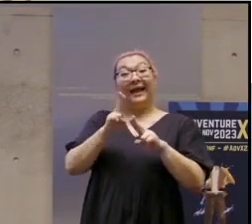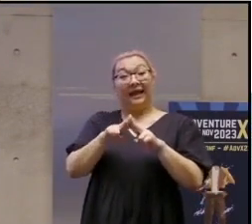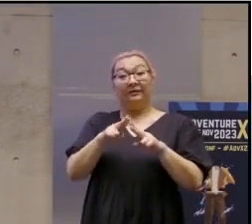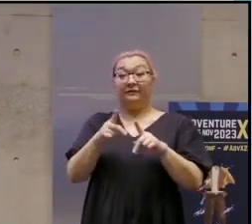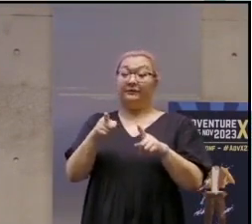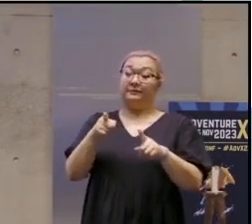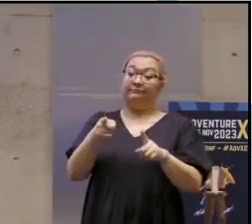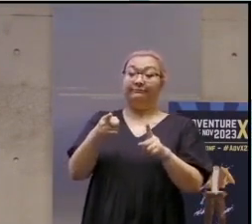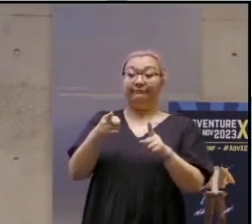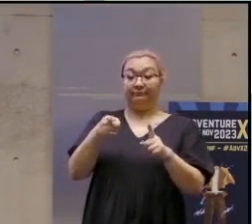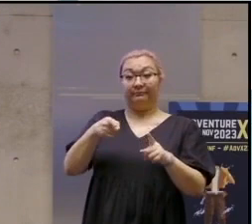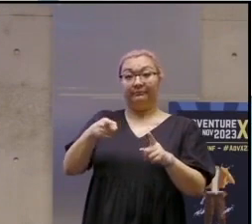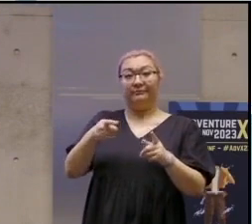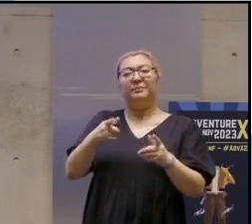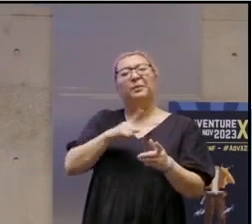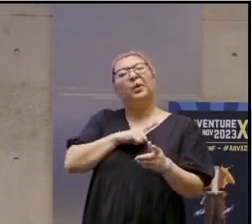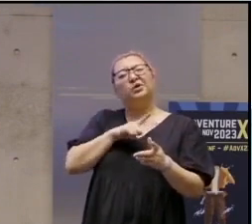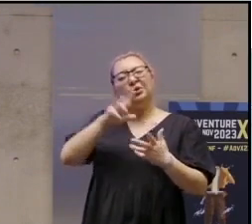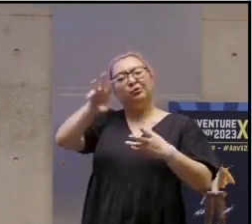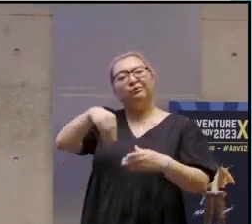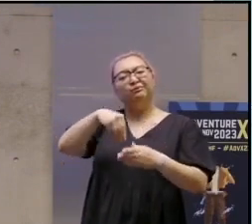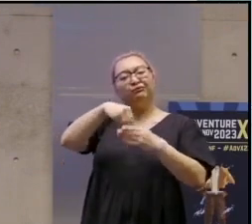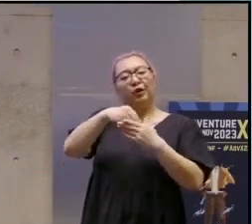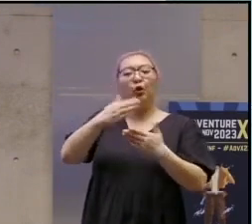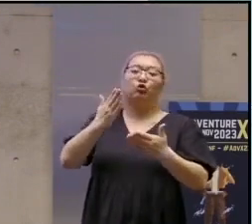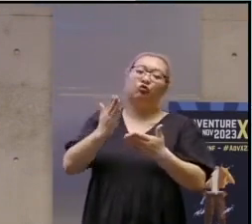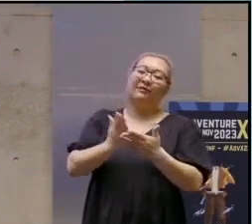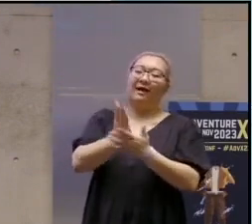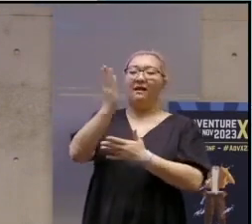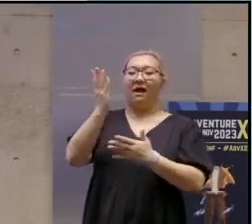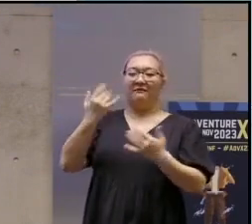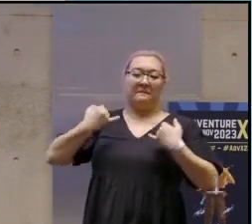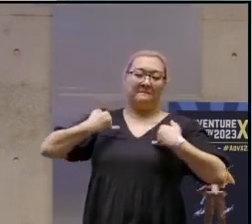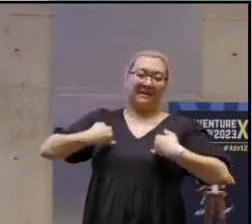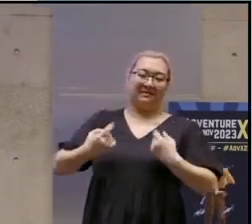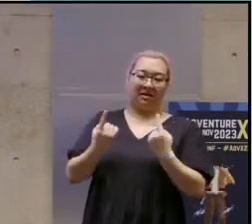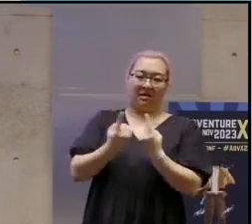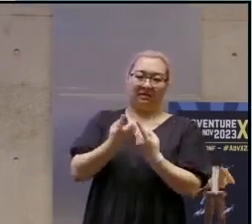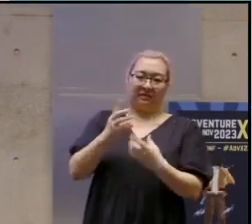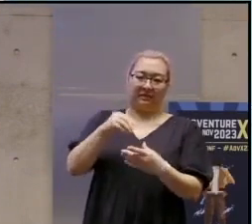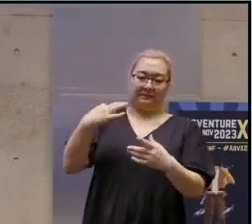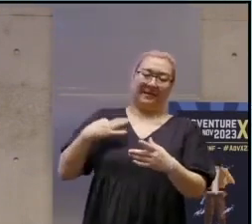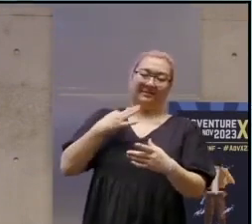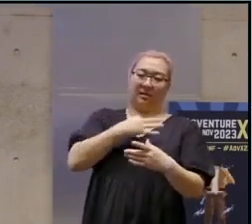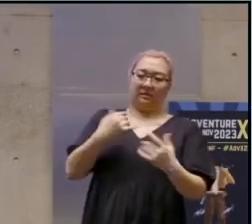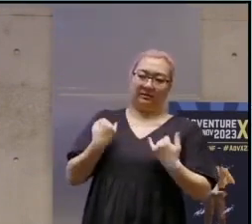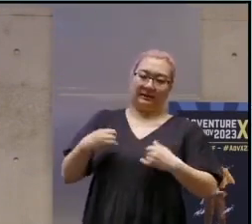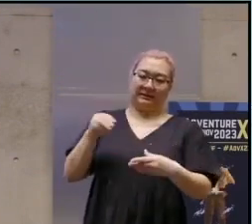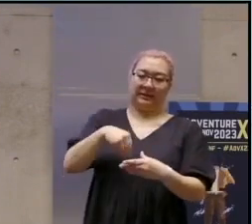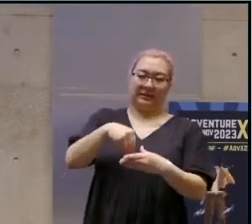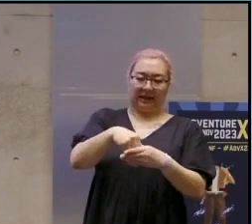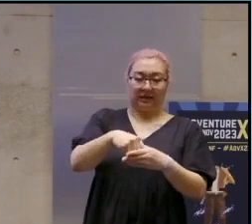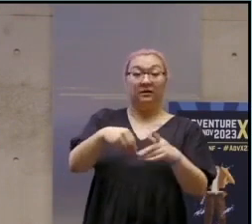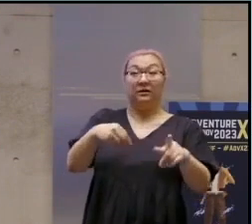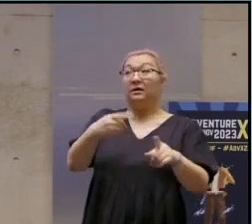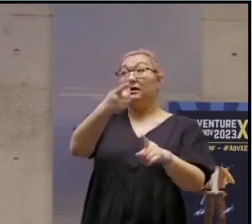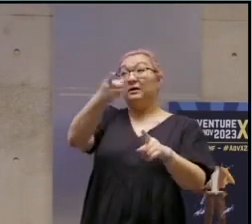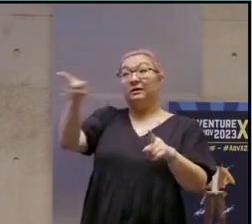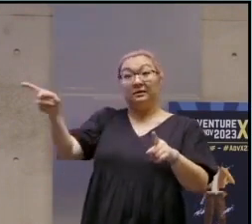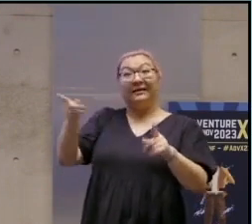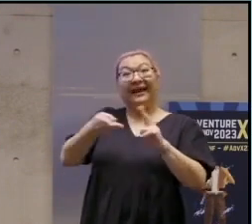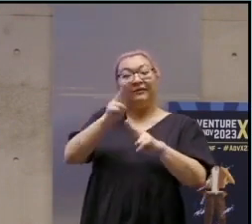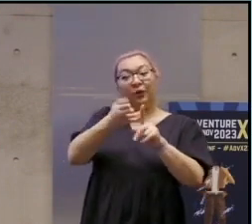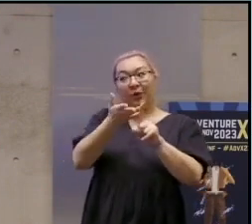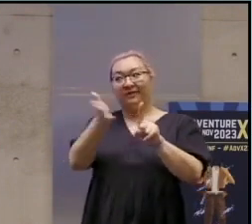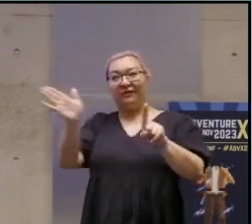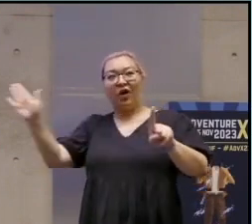artistic license with a serious subject like a real-life medical condition, right? You also become a bit attached to your characters. You start to wish